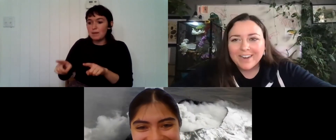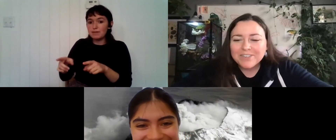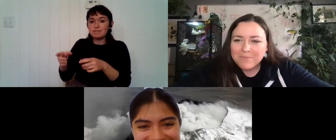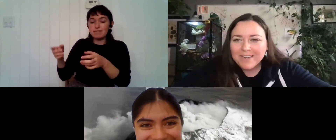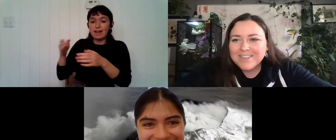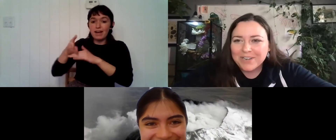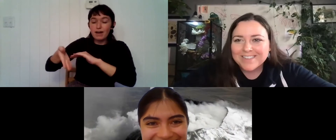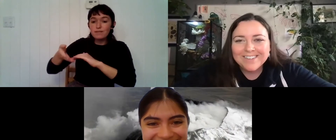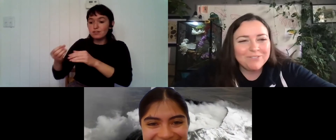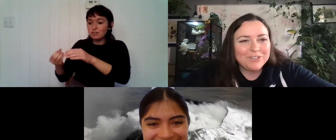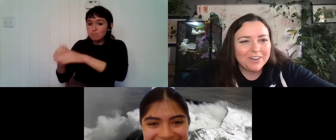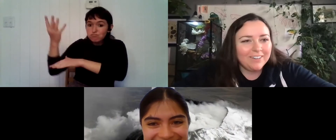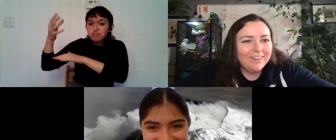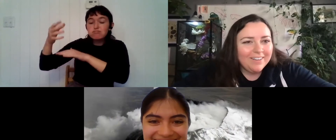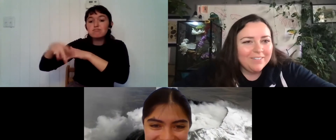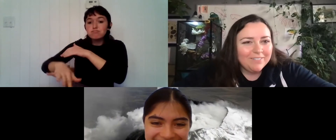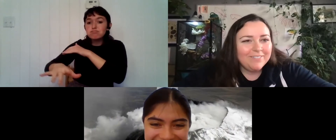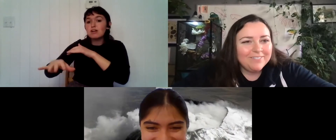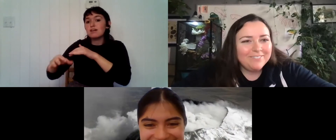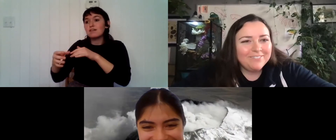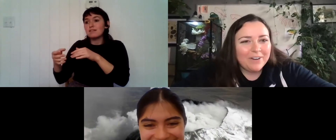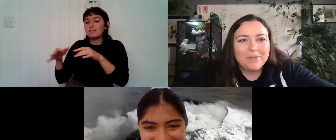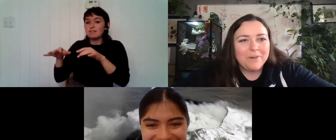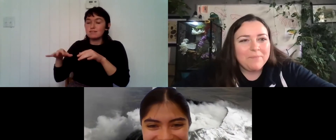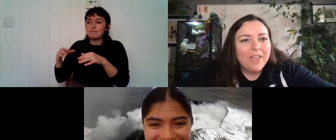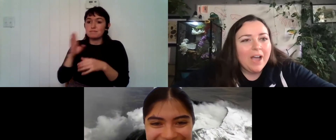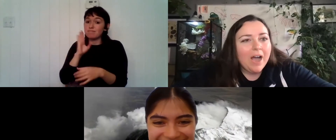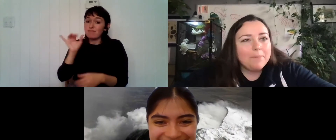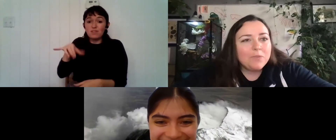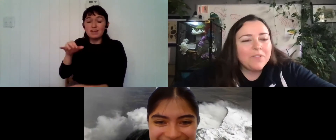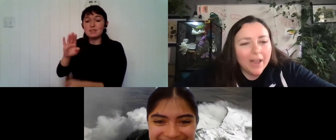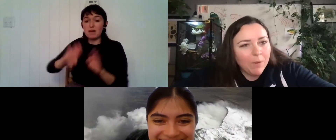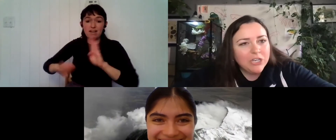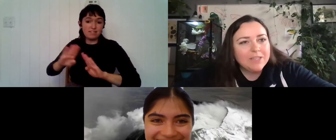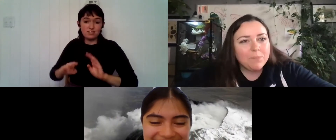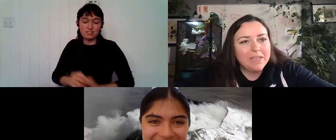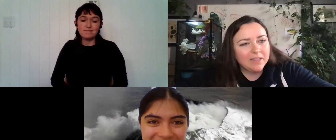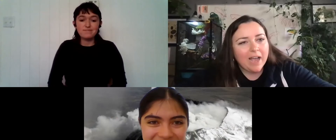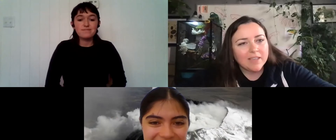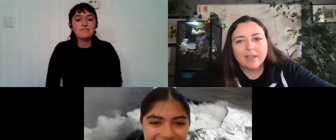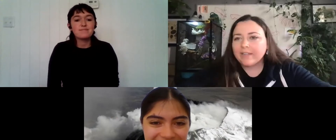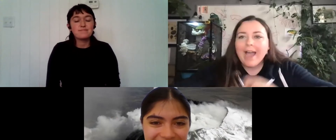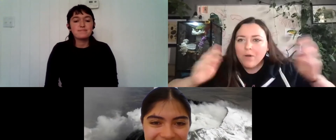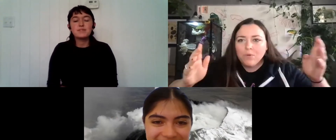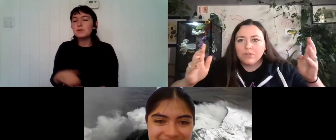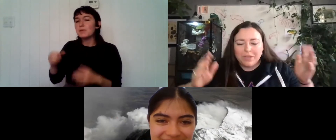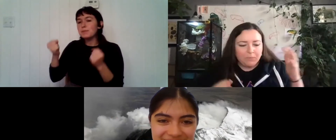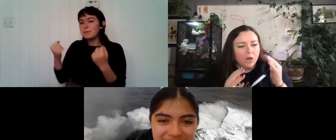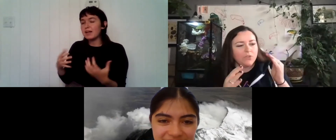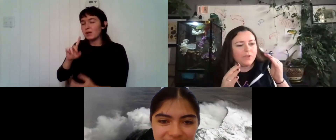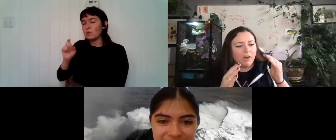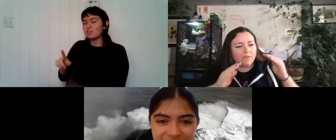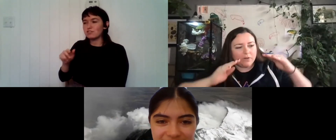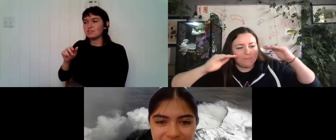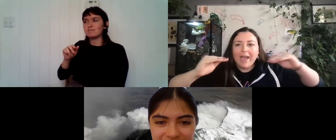actively volcanology, but it's adjacent for sure. Yeah. Very cool. So we have a lot of questions that are basically asking, like, how so we